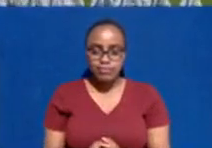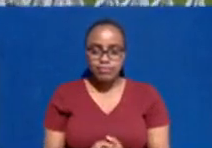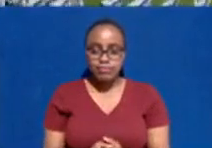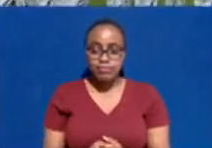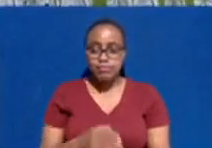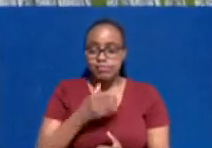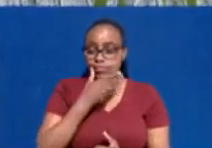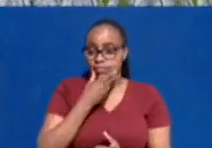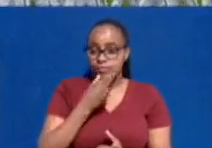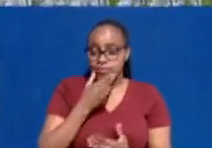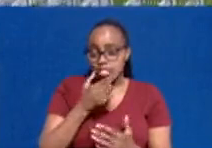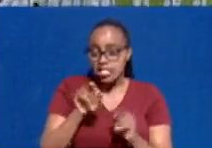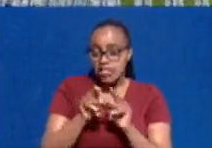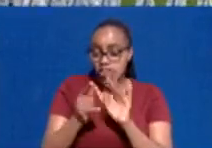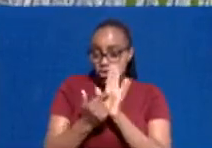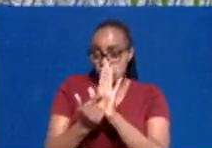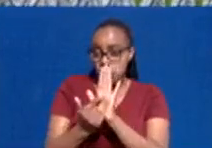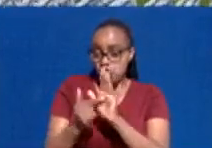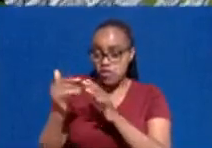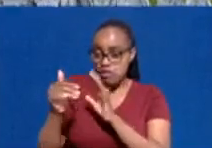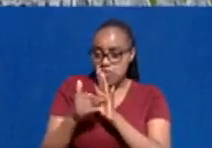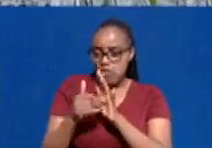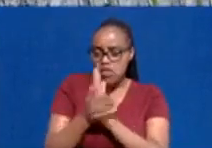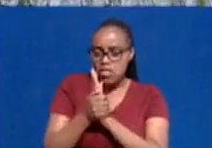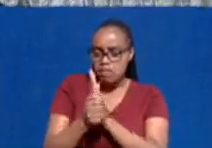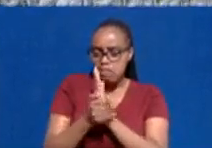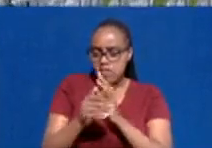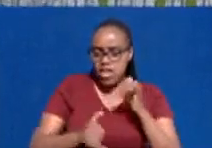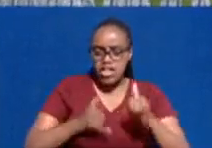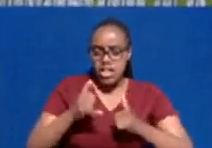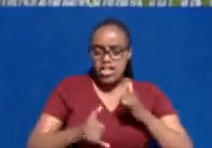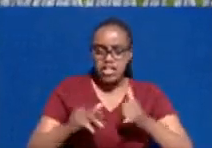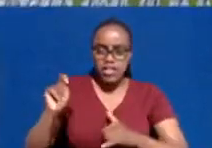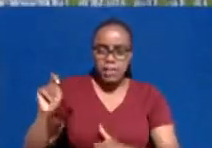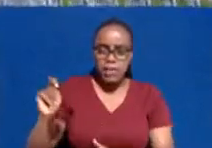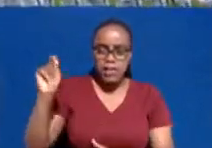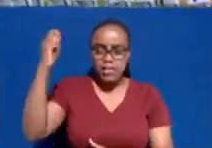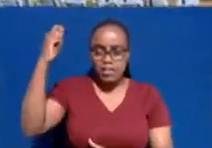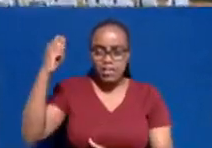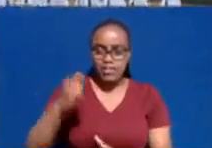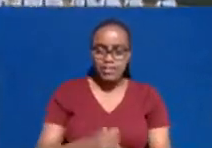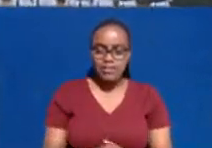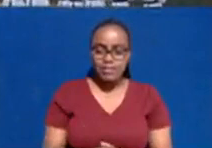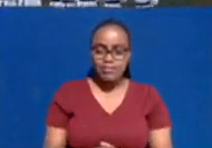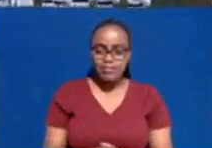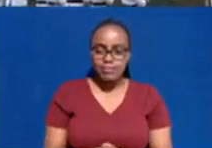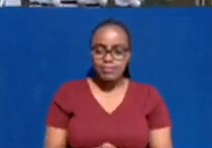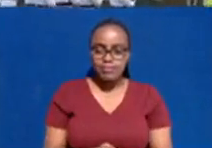The band then took its time to showcase its prowess in entertaining the head of state.